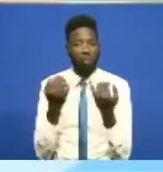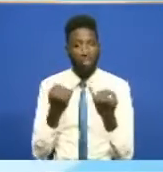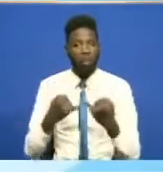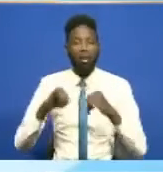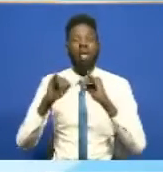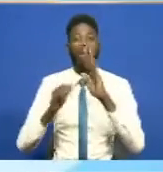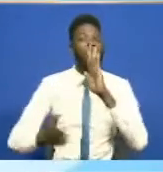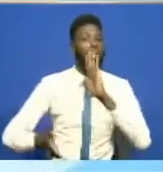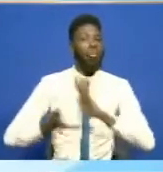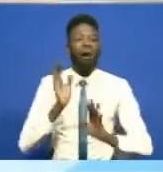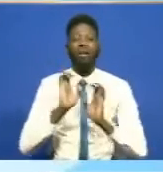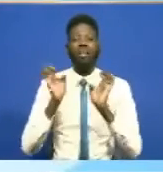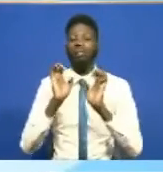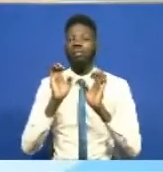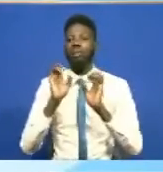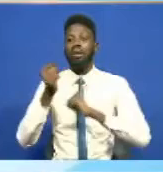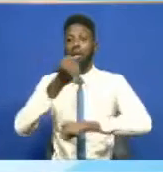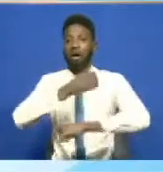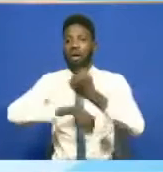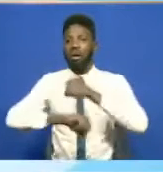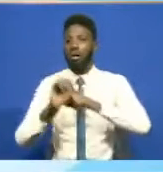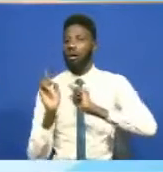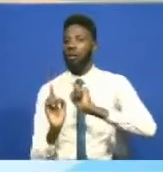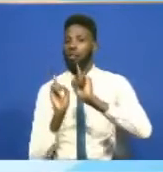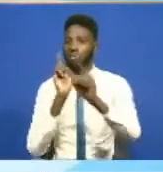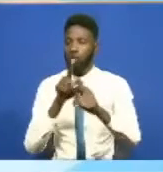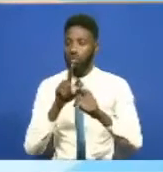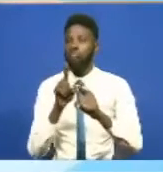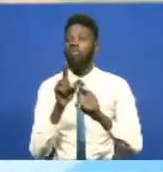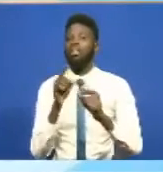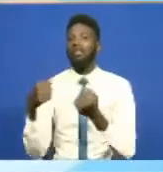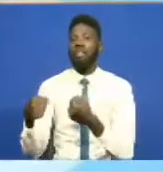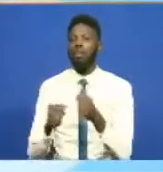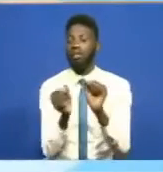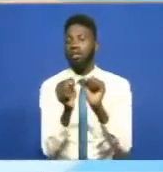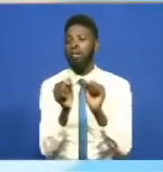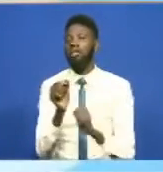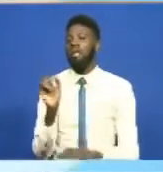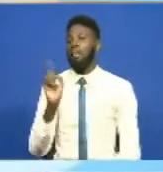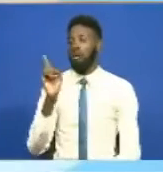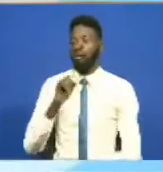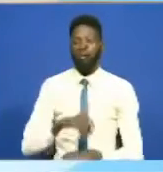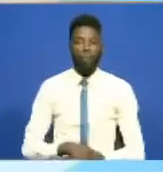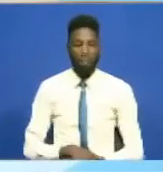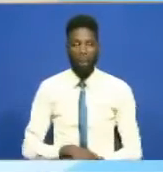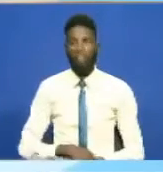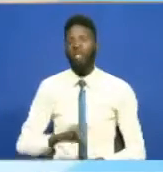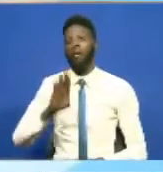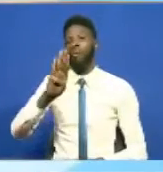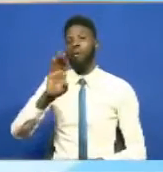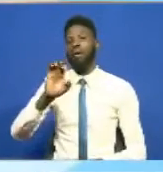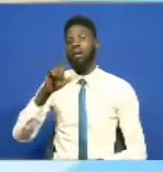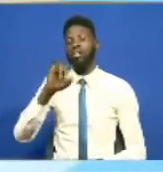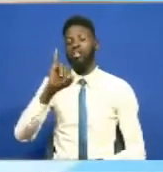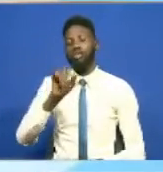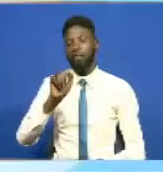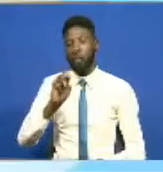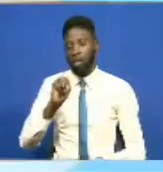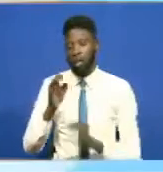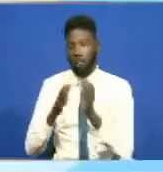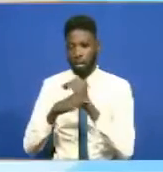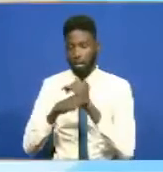emergency response strategies in the capital city. Belgian Ambassador to Kenya Nicolas Nihon